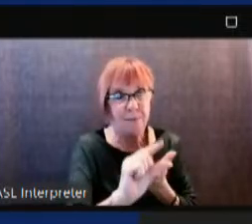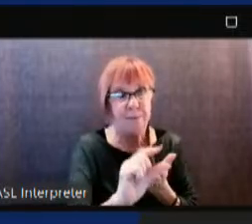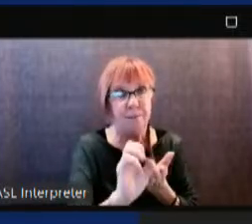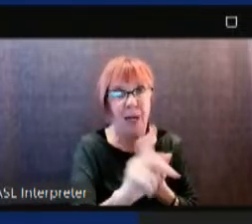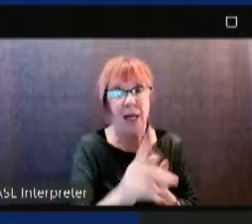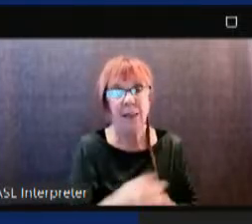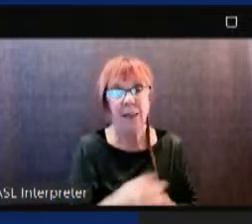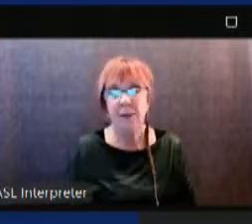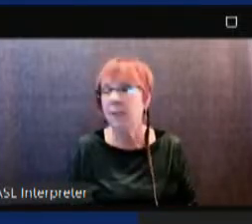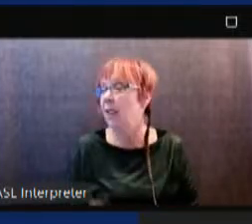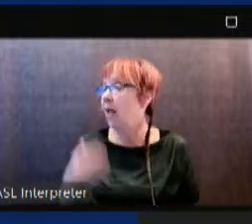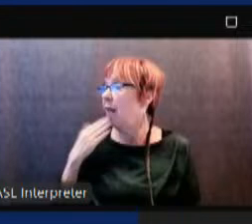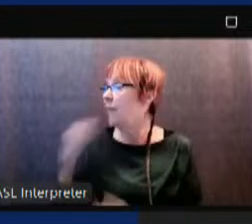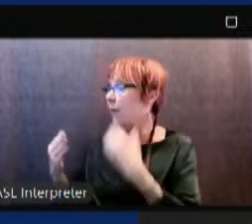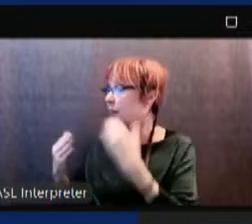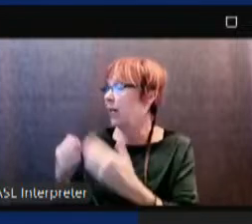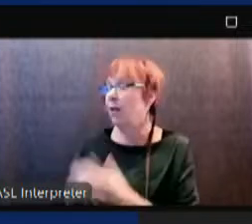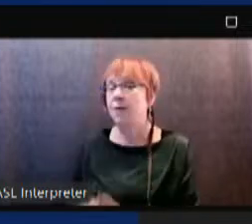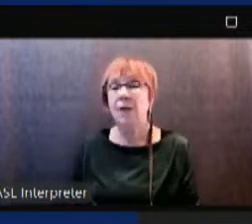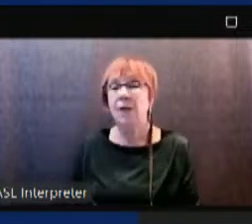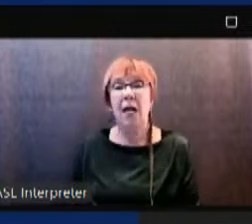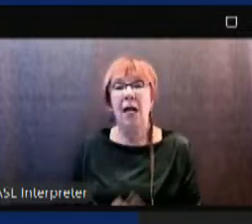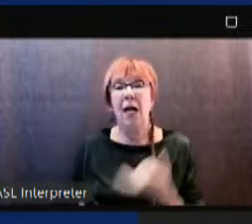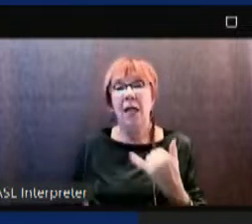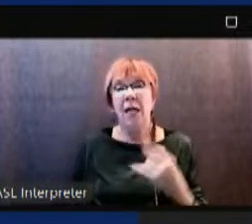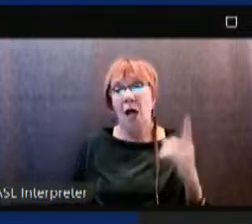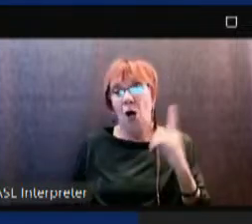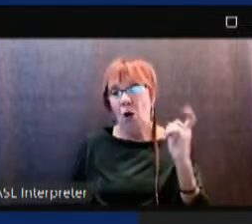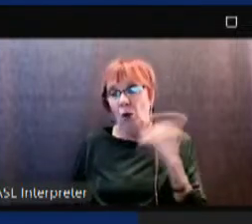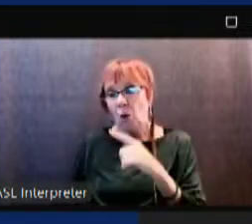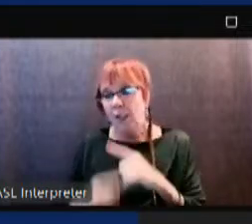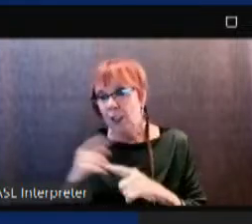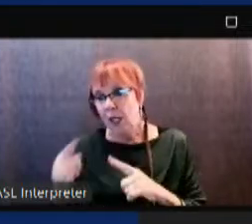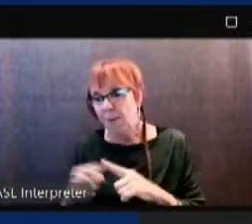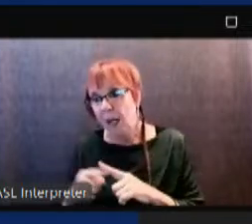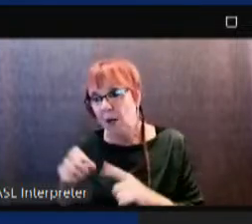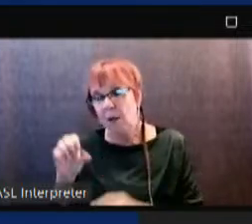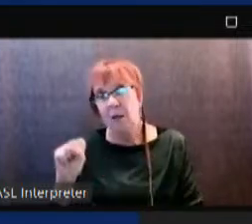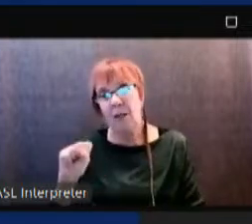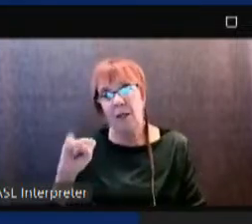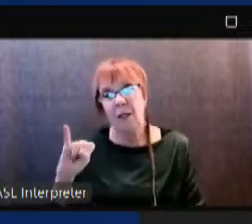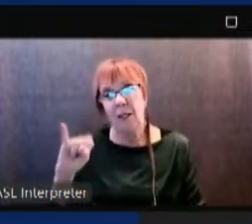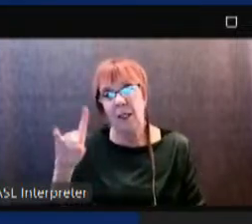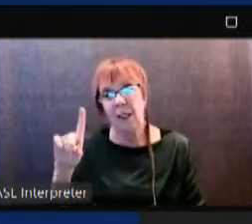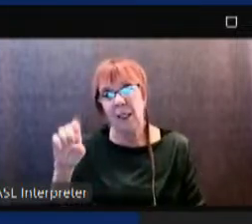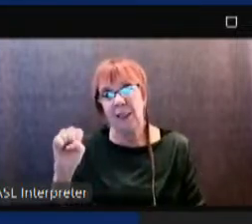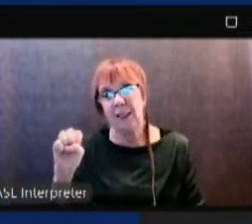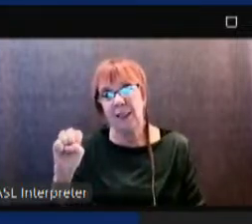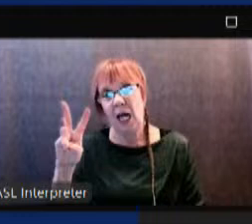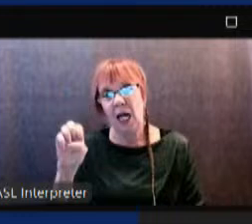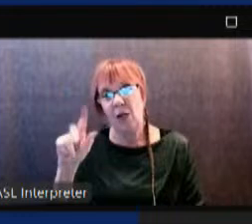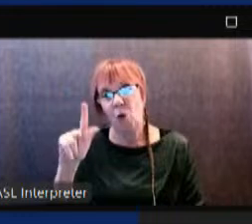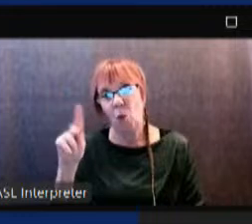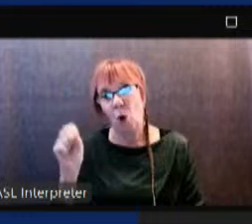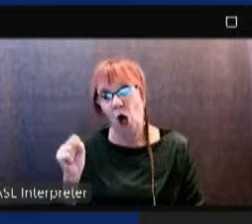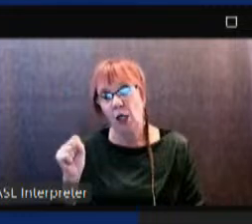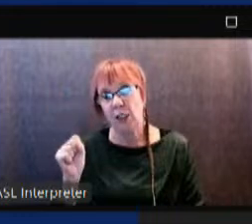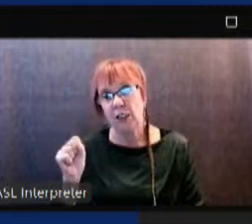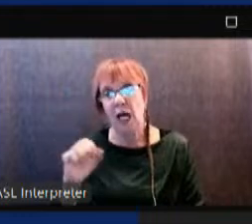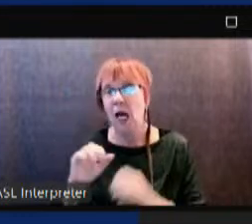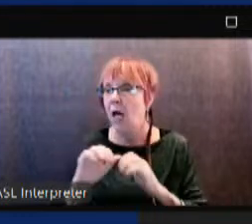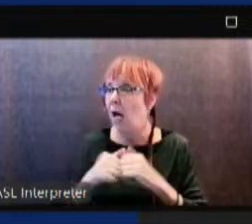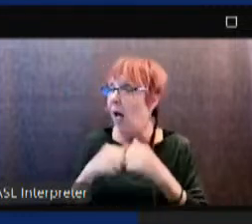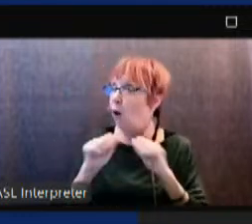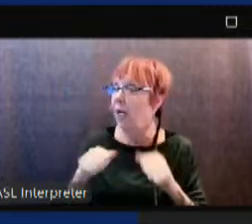Thank you both. And a question on sidewalks, Director Bodek. How can we request sidewalks in